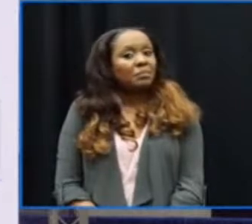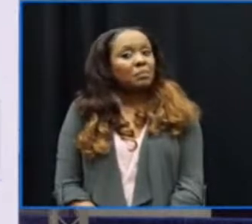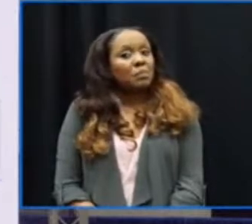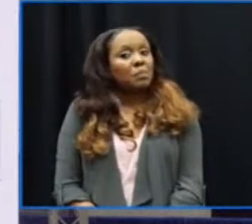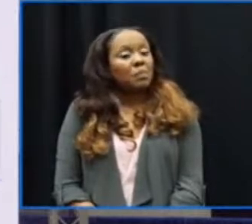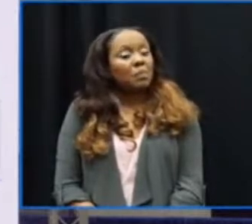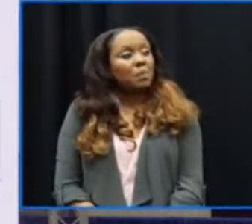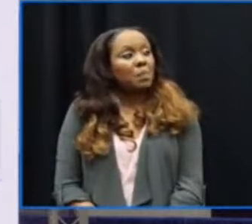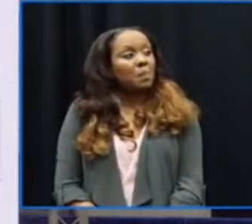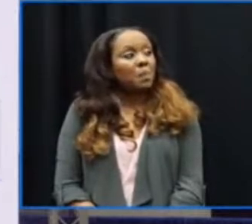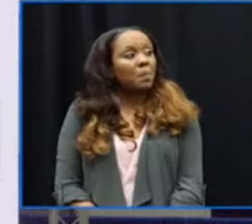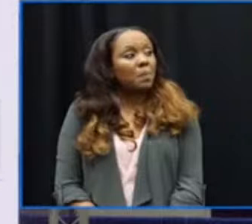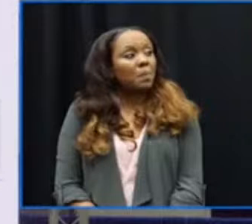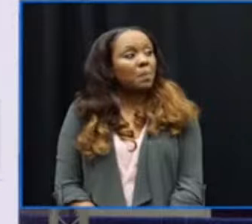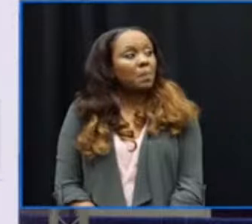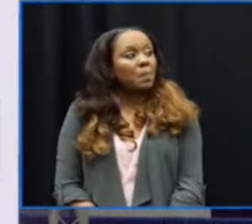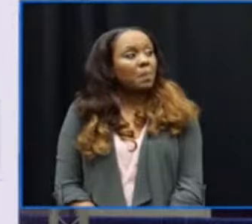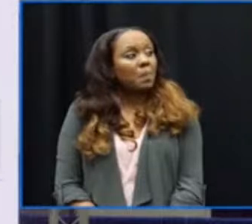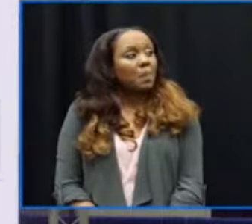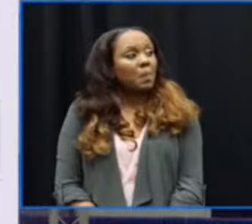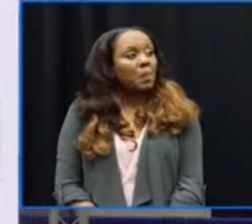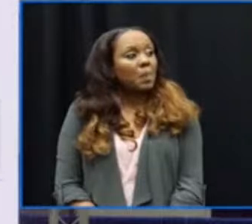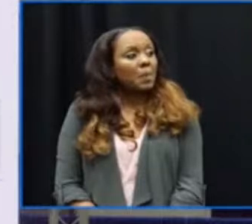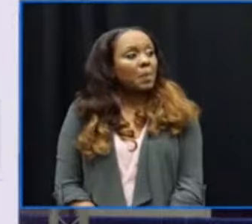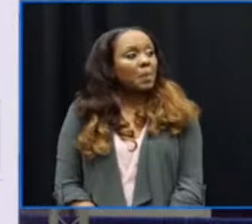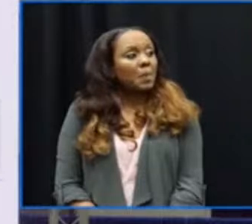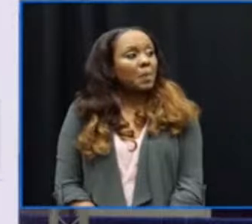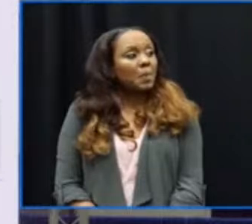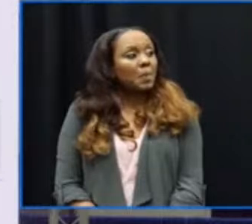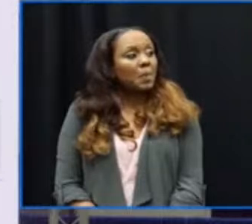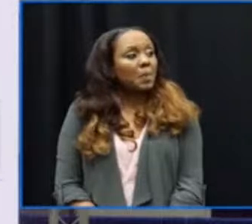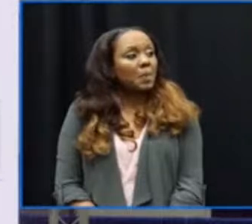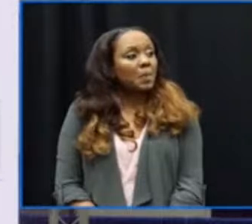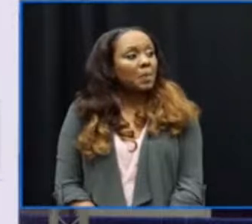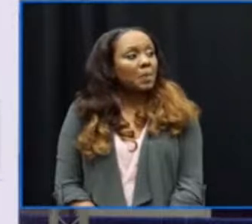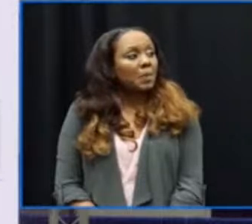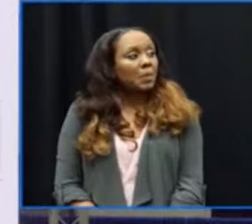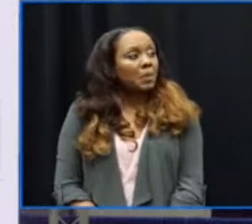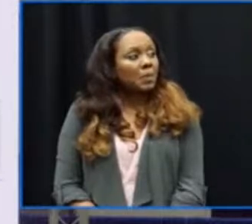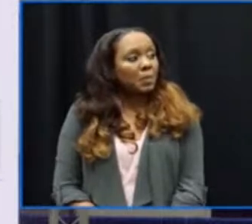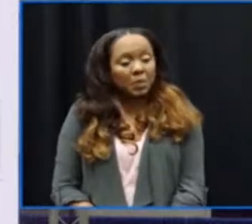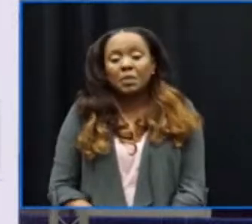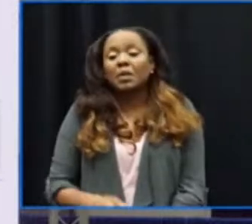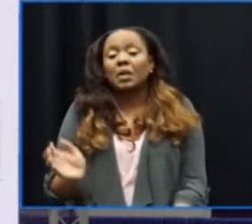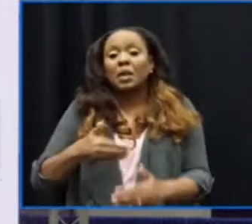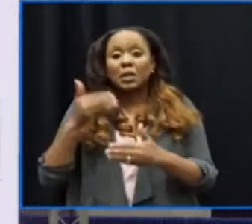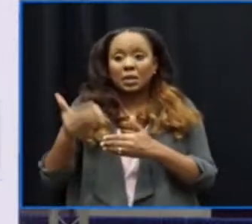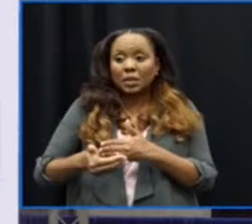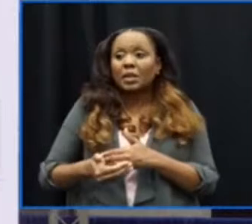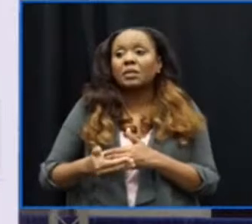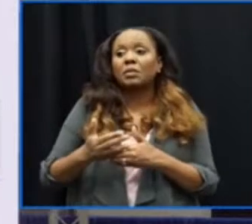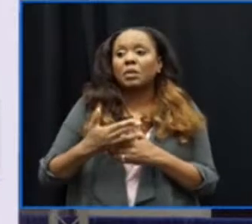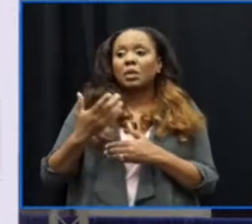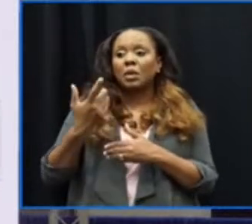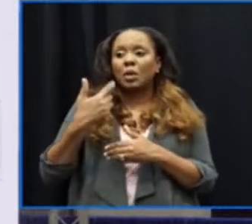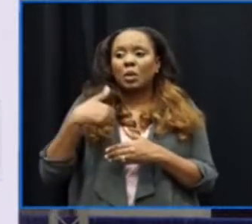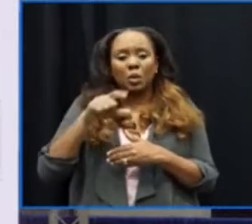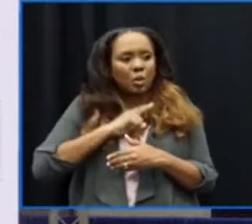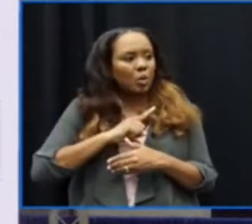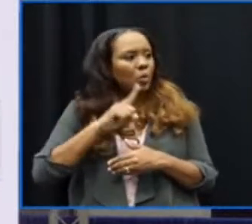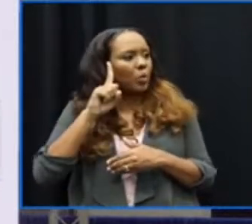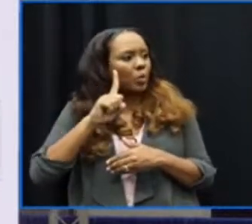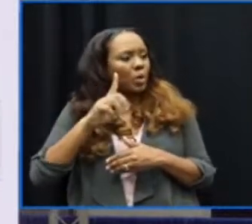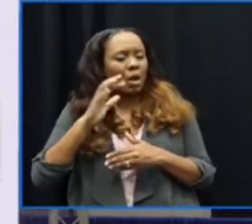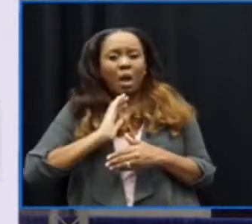projects fund depletion within maybe 20 years or 30 years, or if costs are going too high. Right? There's nothing in the Act that